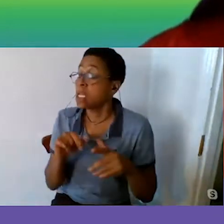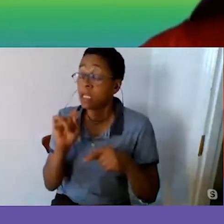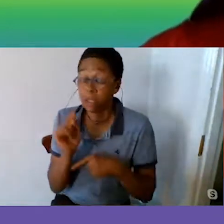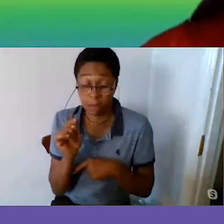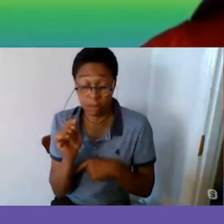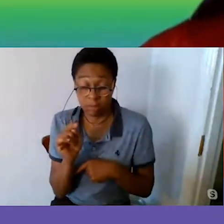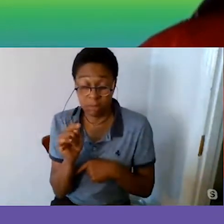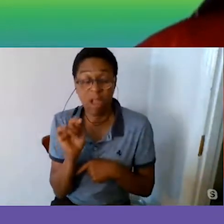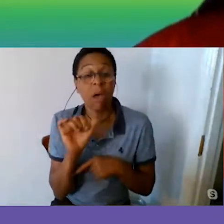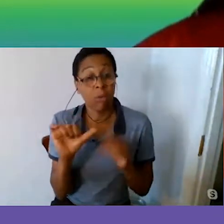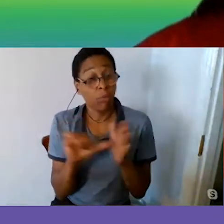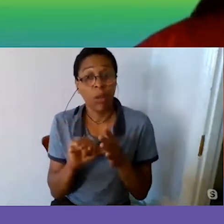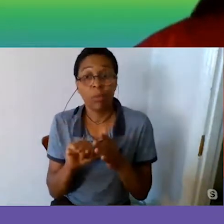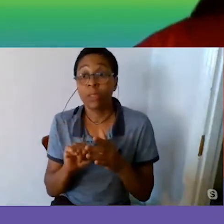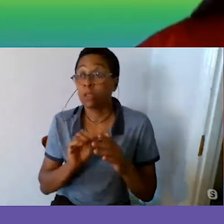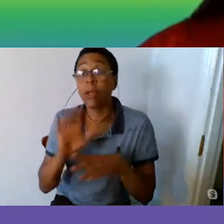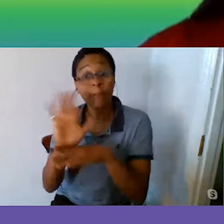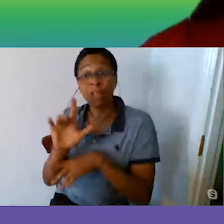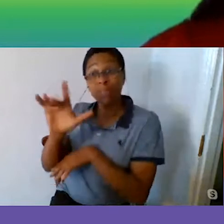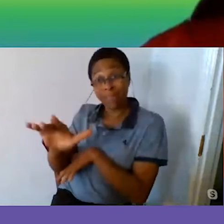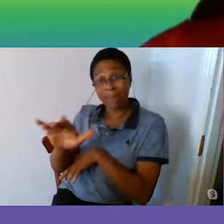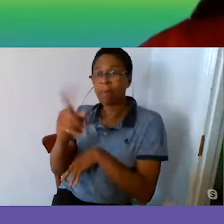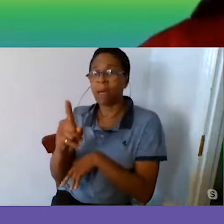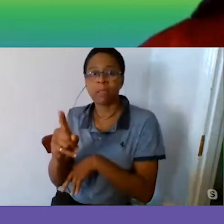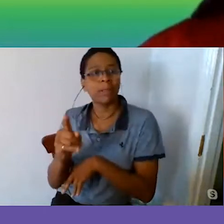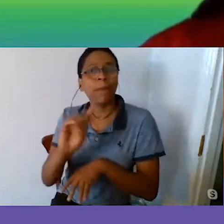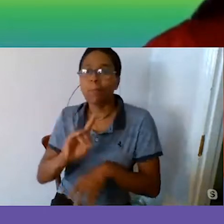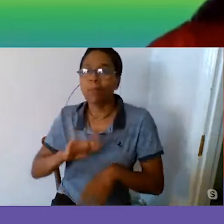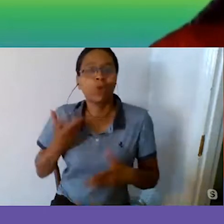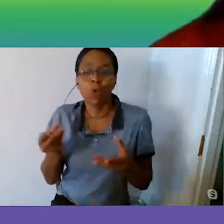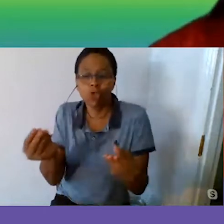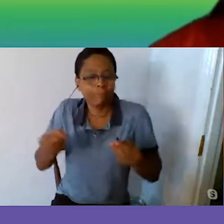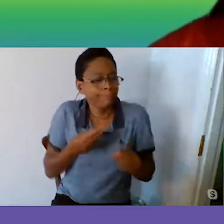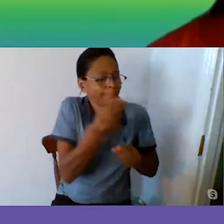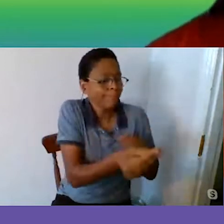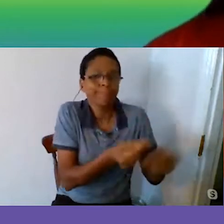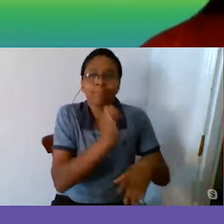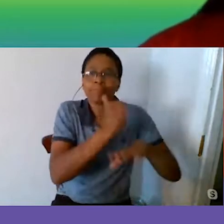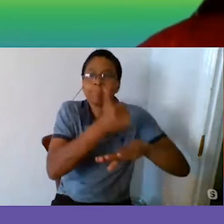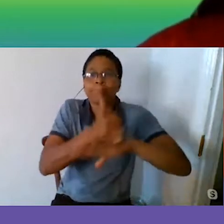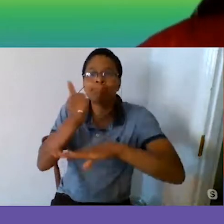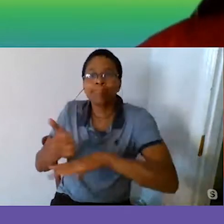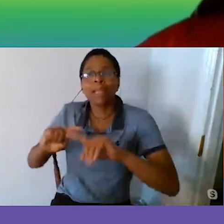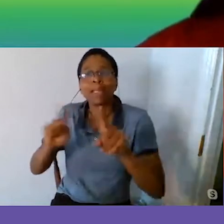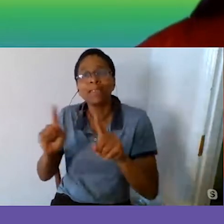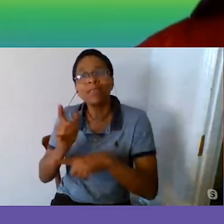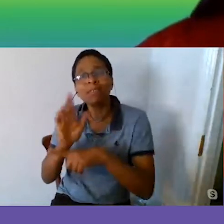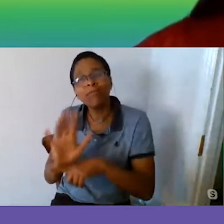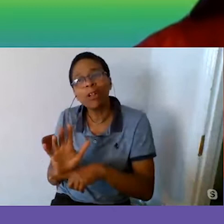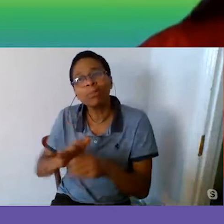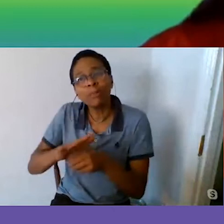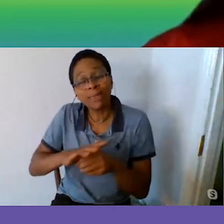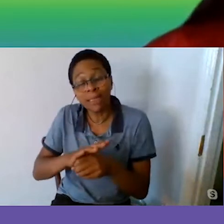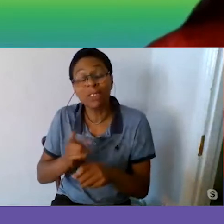realised that actually there was a real opportunity because there's some amazing films out there and there's a huge audience desperate to see them. It just needed